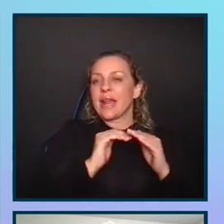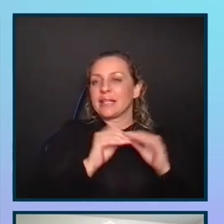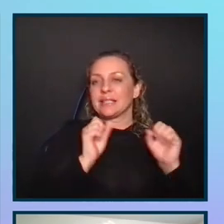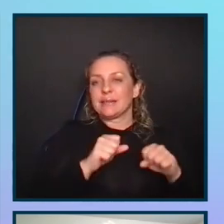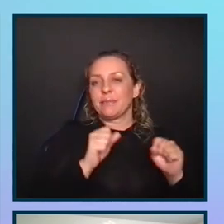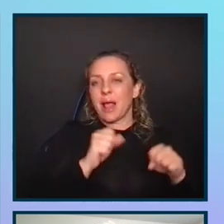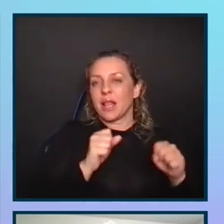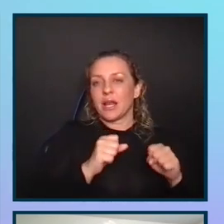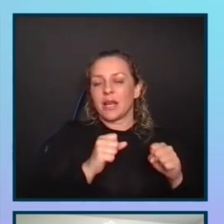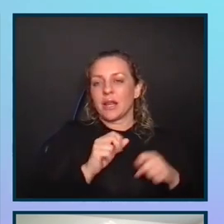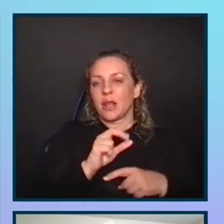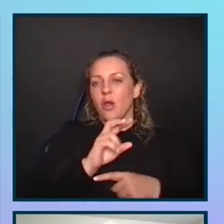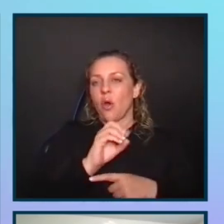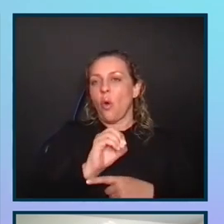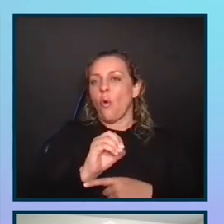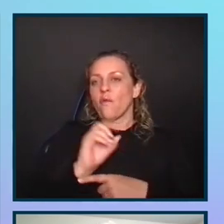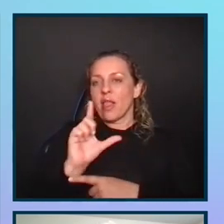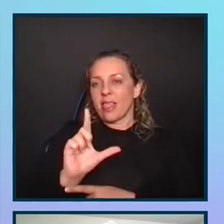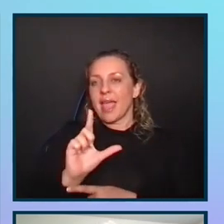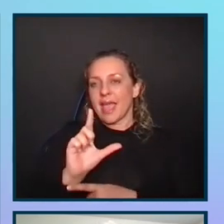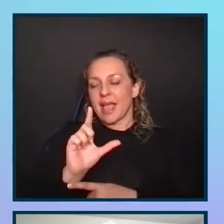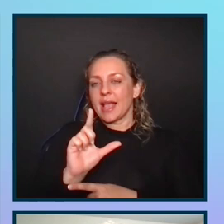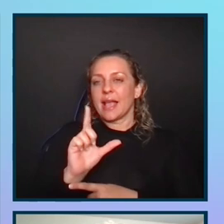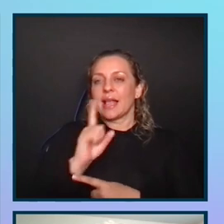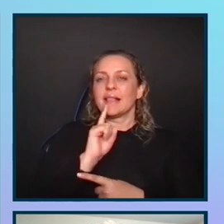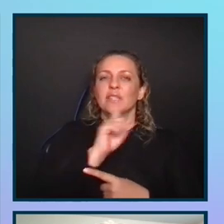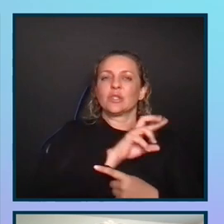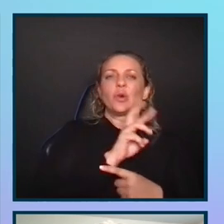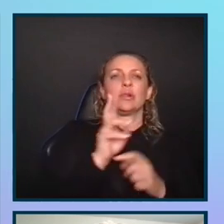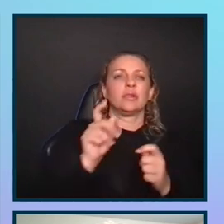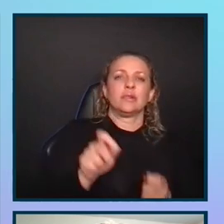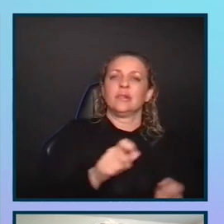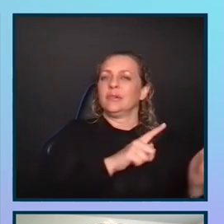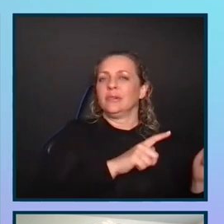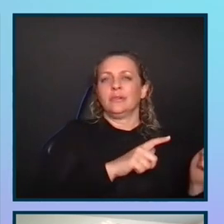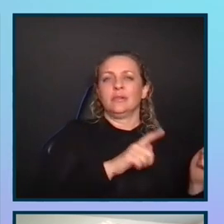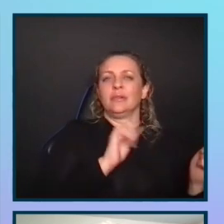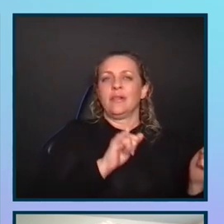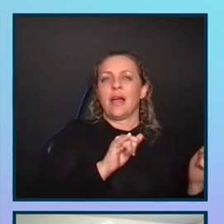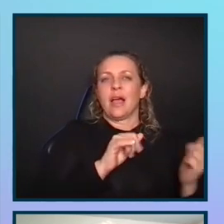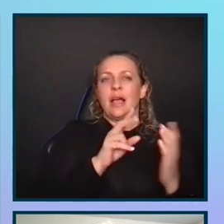an accessibility overlay. Let's go to a site that is. So let me get rid of this inspector.